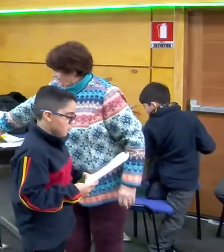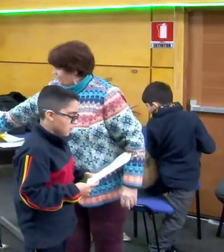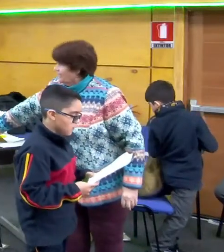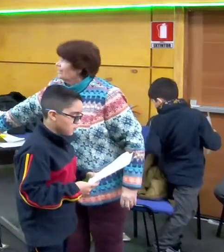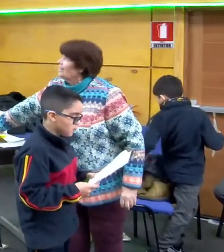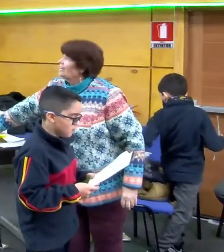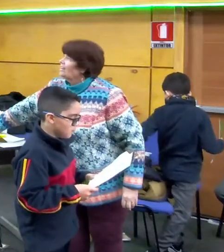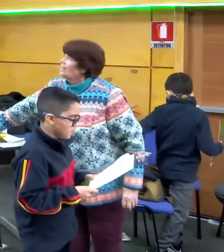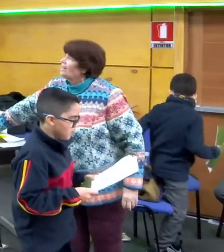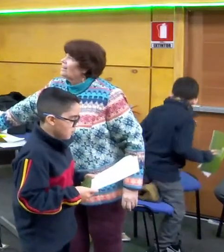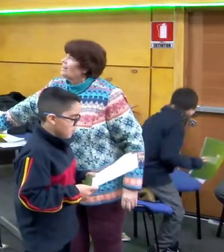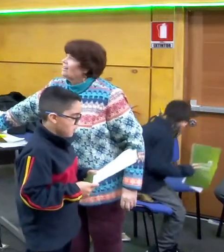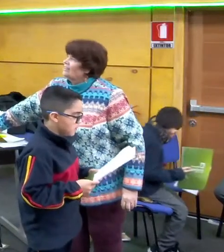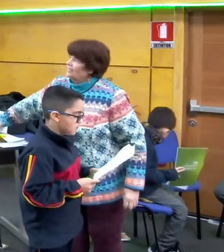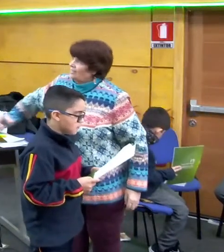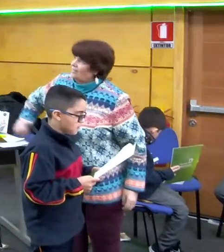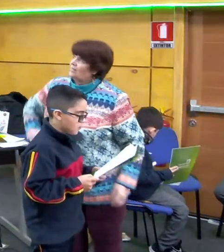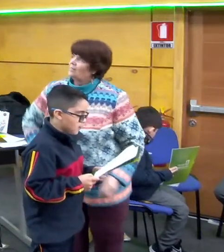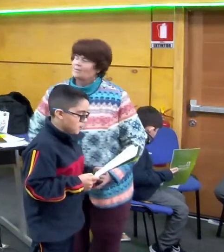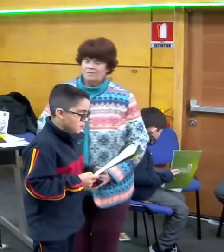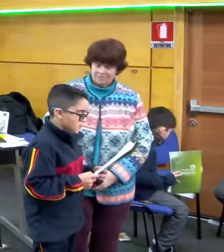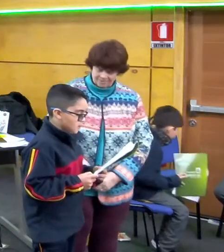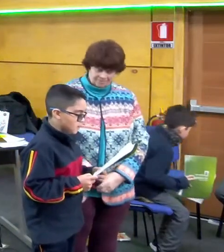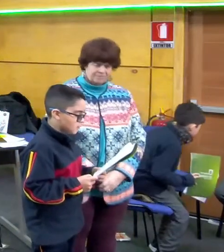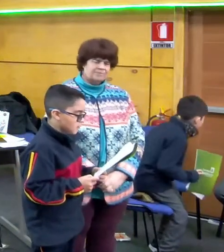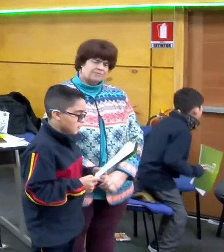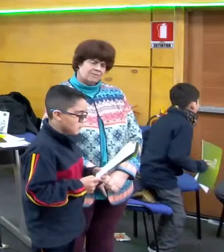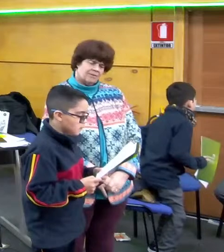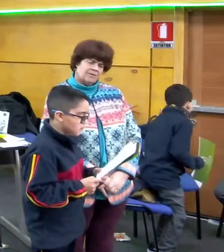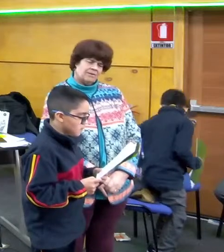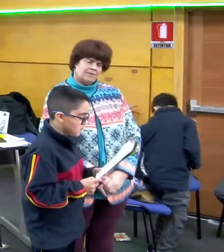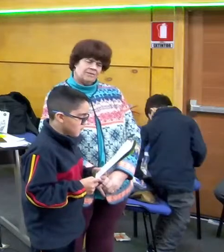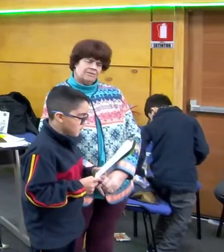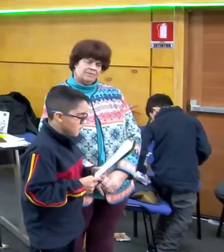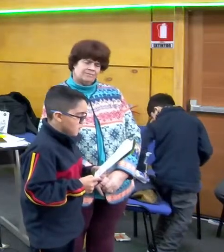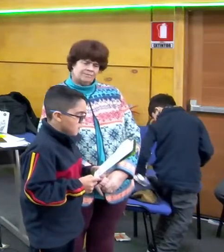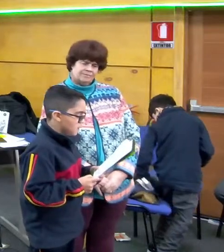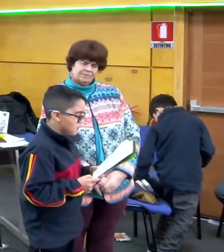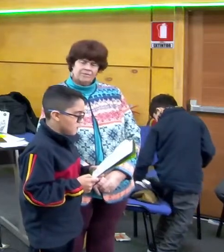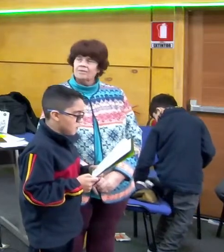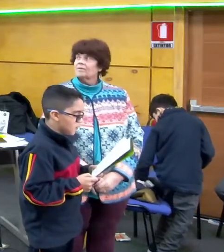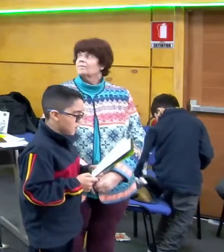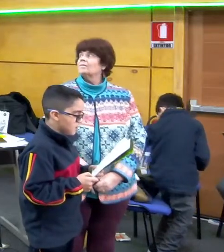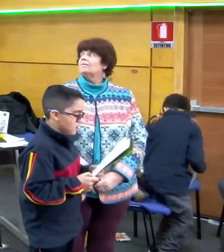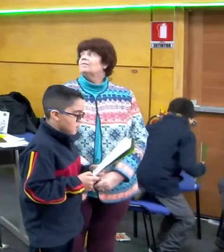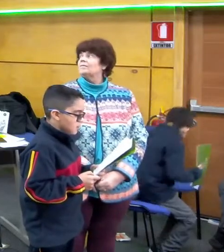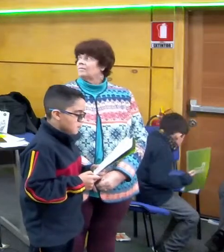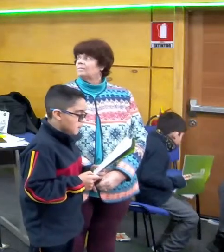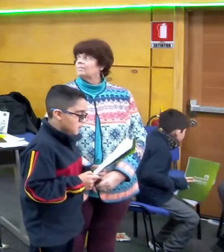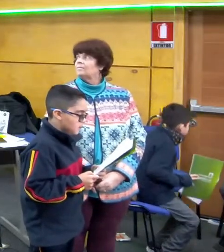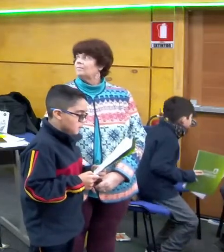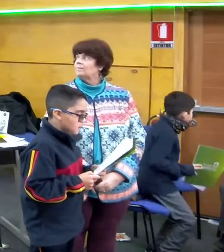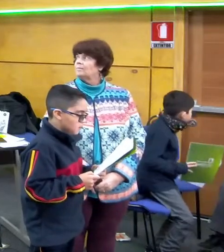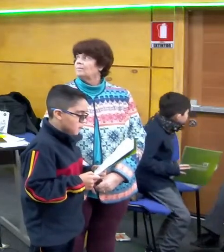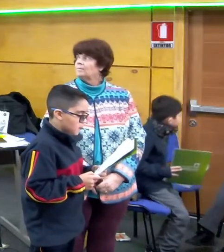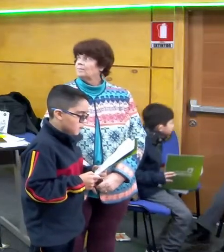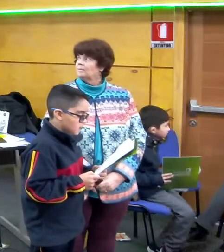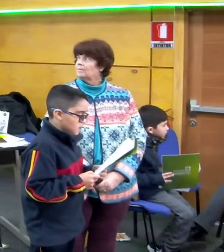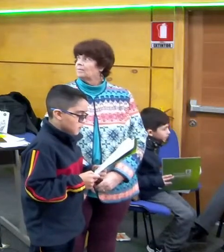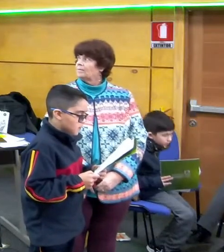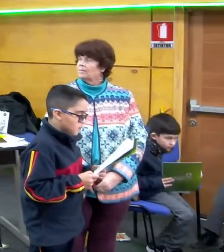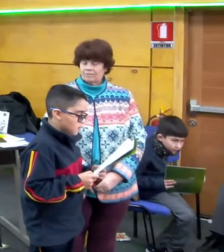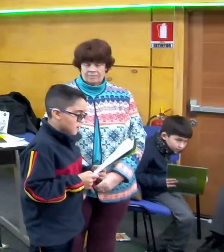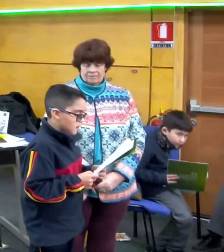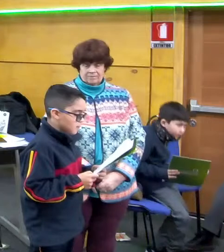April rain song. Let the rain kiss you. Let the rain beat you